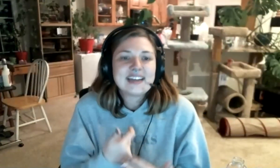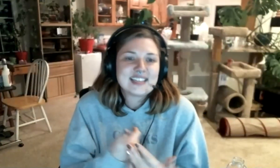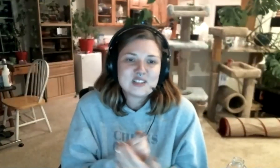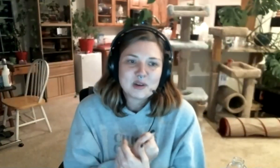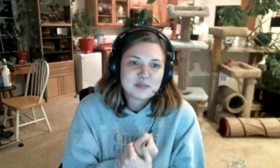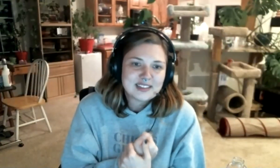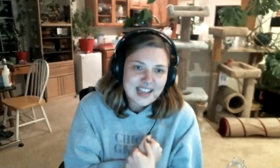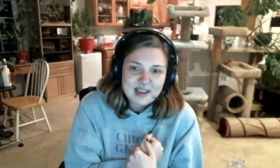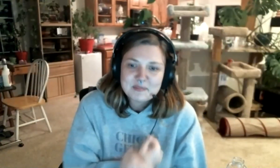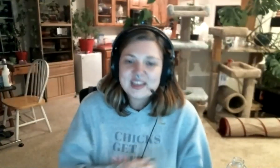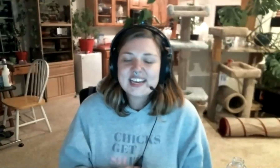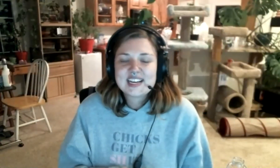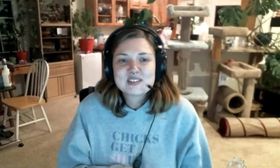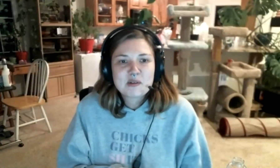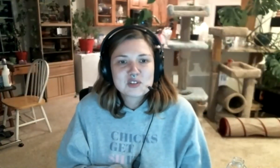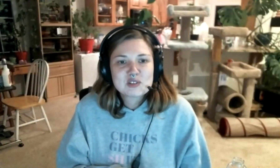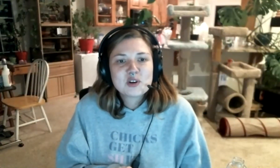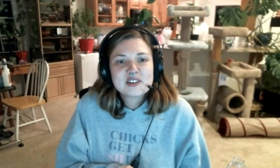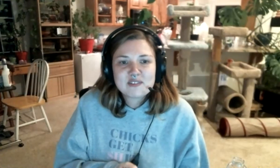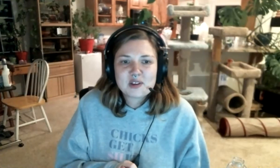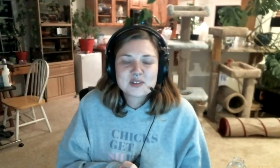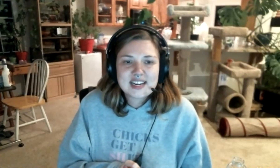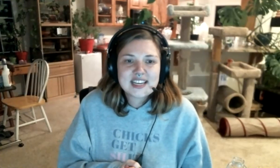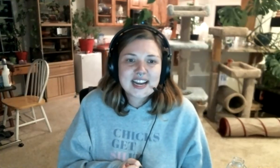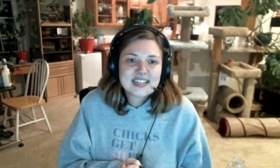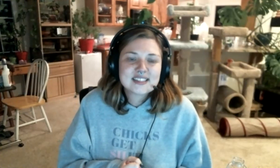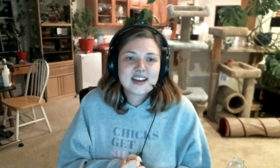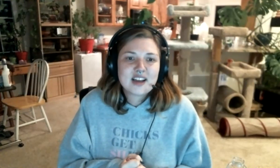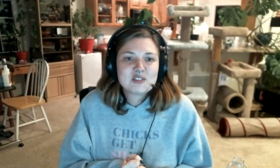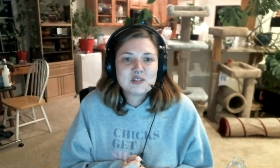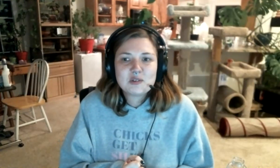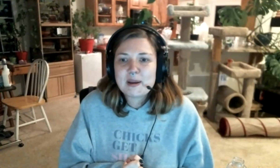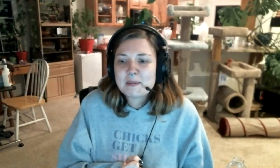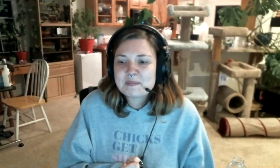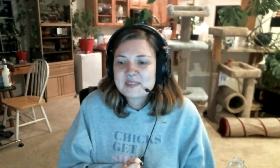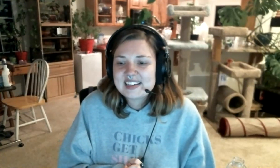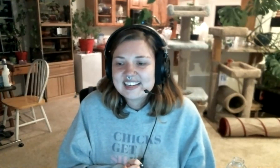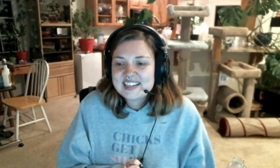cat, because that's who I really am. And so I was just wondering if there was any guidance on how to